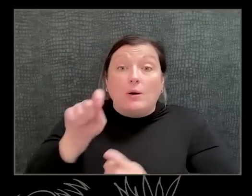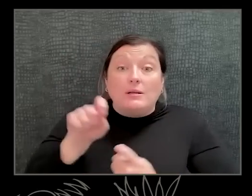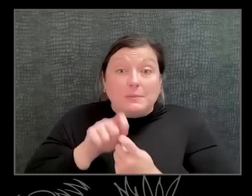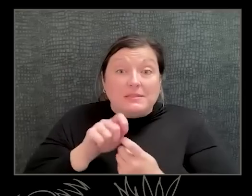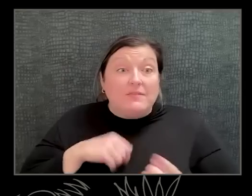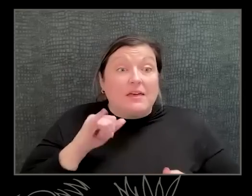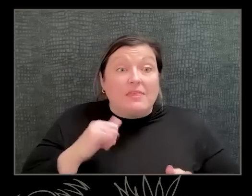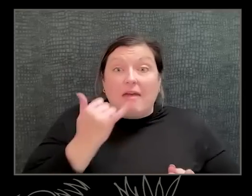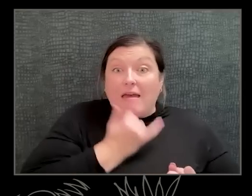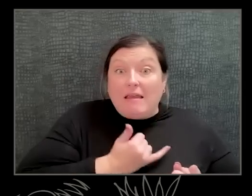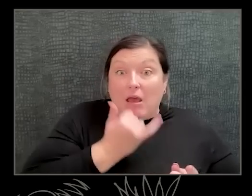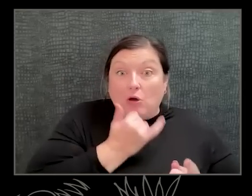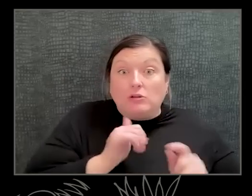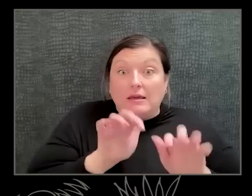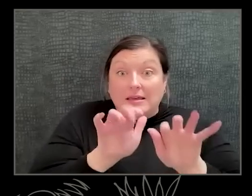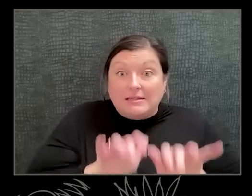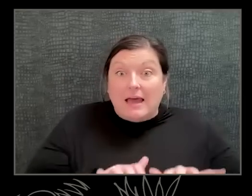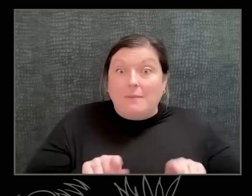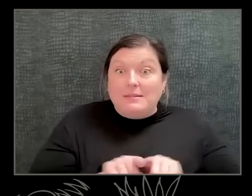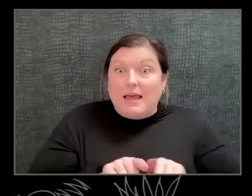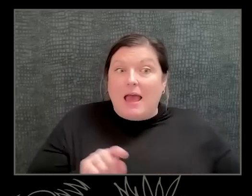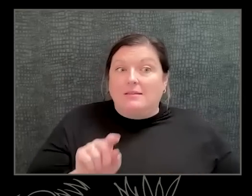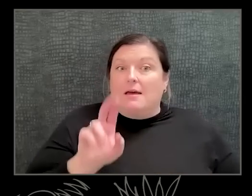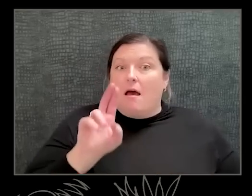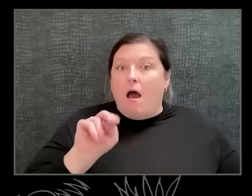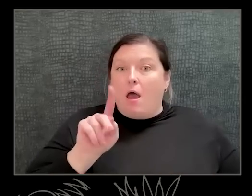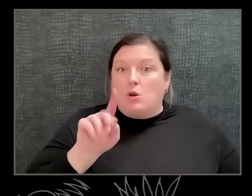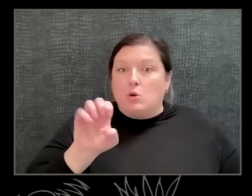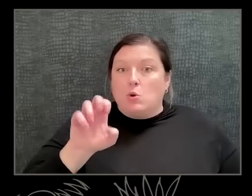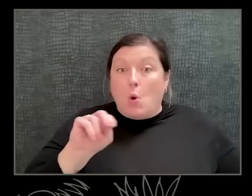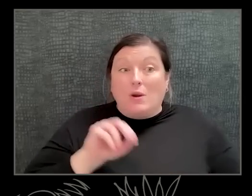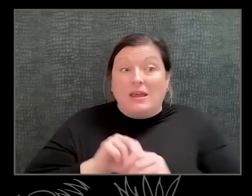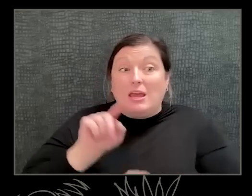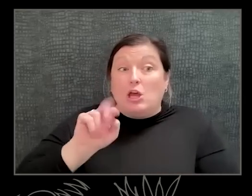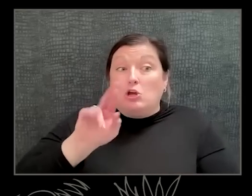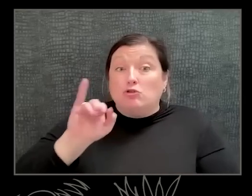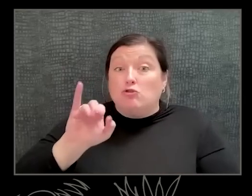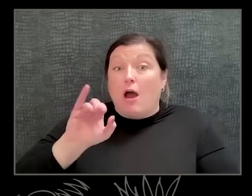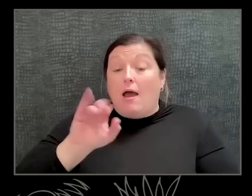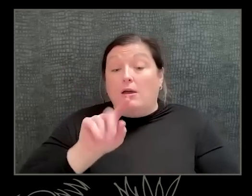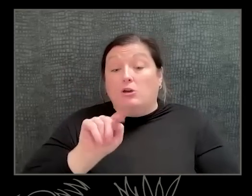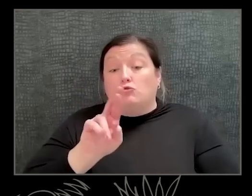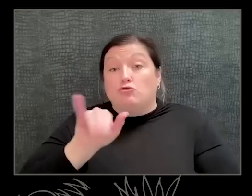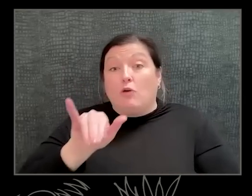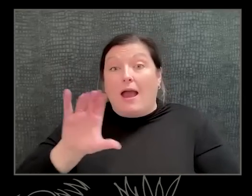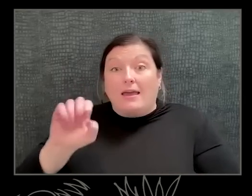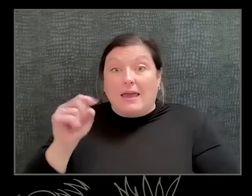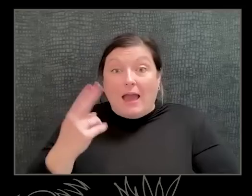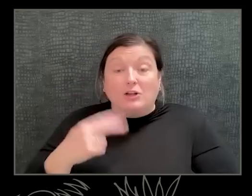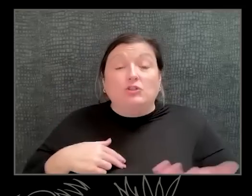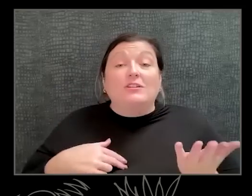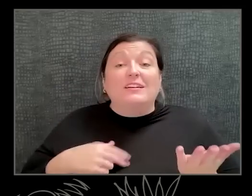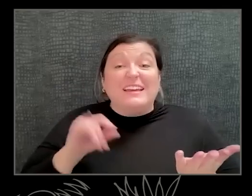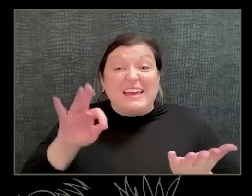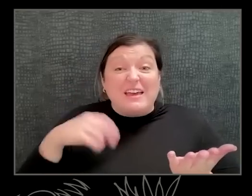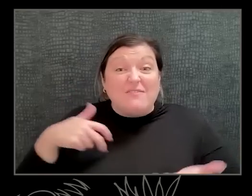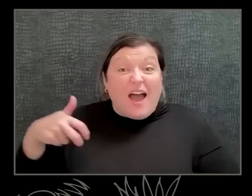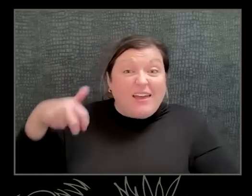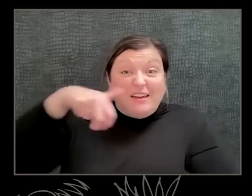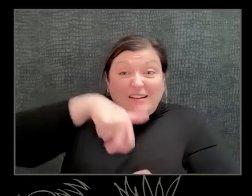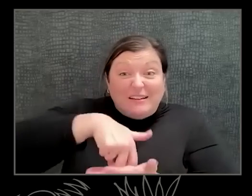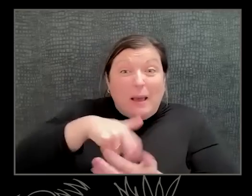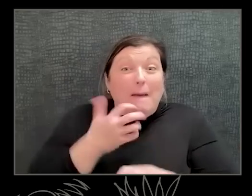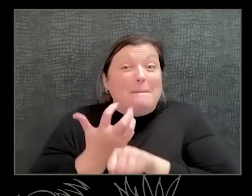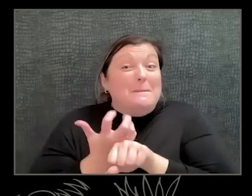that errors are typed as unknown in try-catch. If I could get down on my hands and knees and beg the TypeScript team